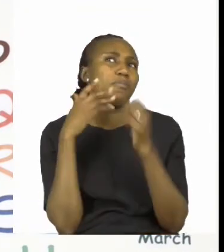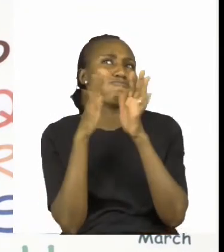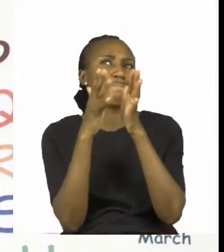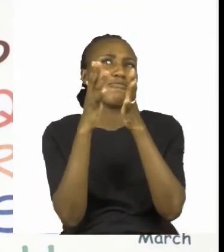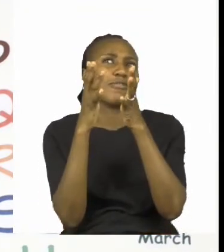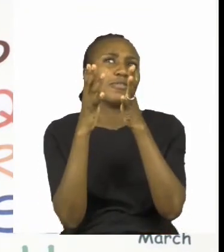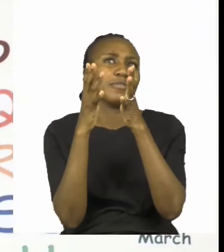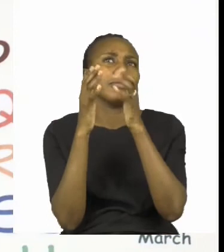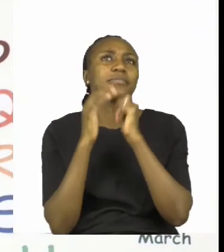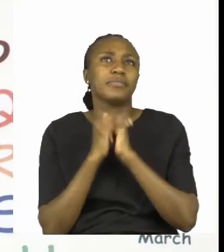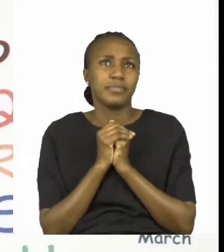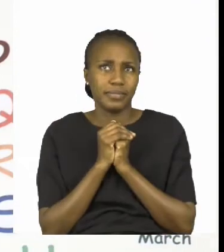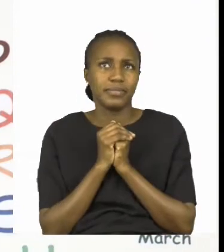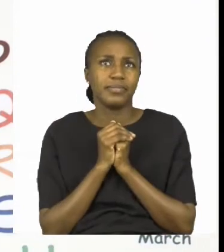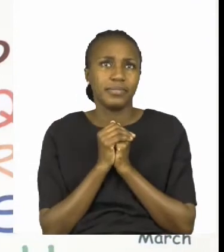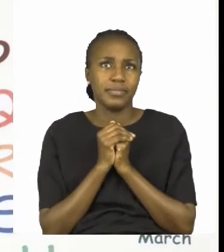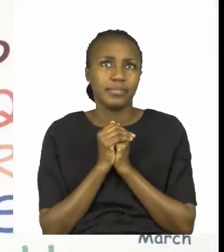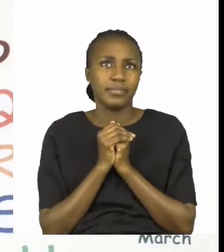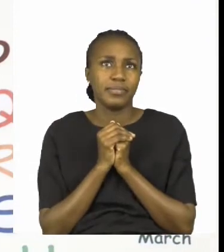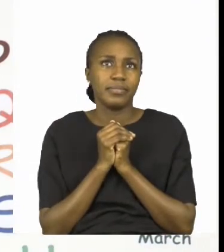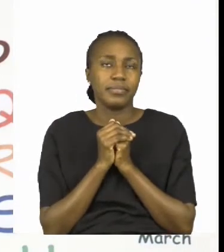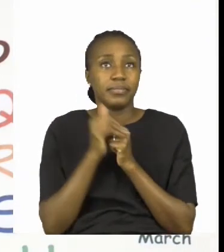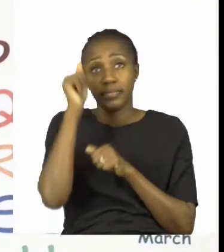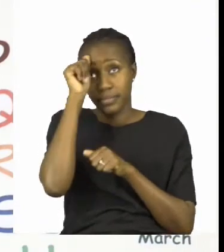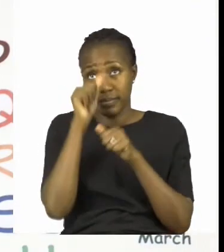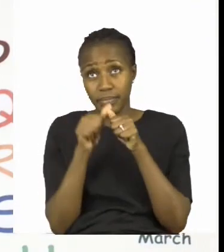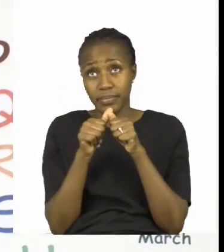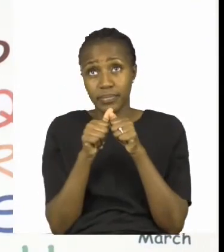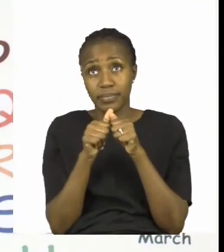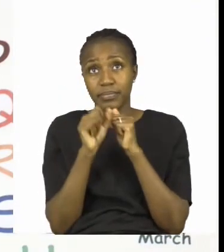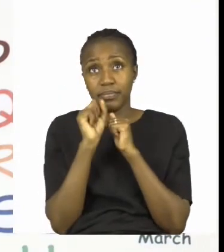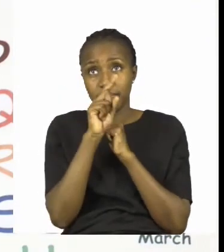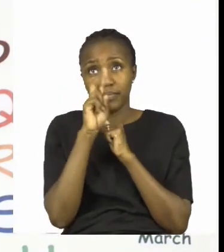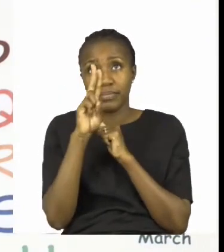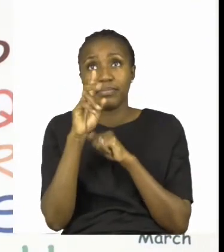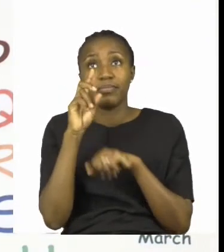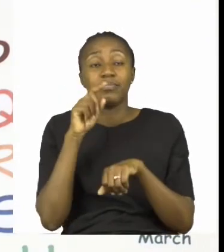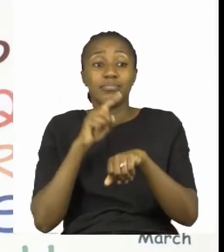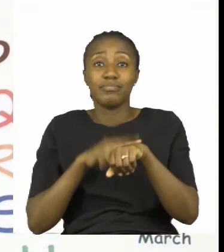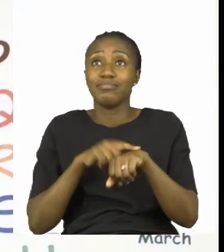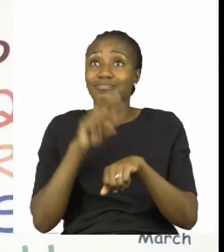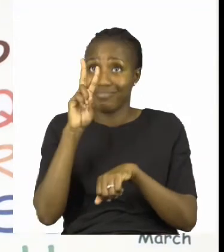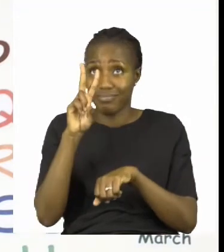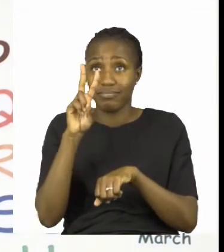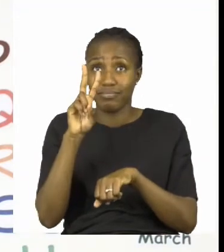everyone. Let's try that again. Remember, we're counting 2 times for each number, counting